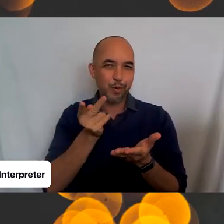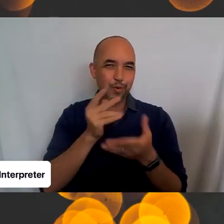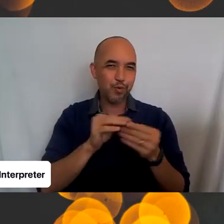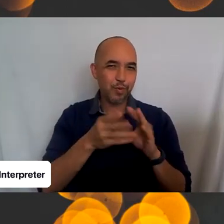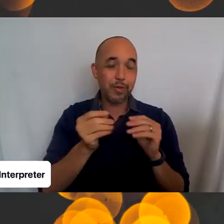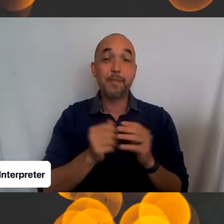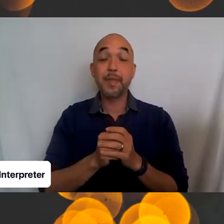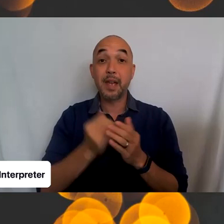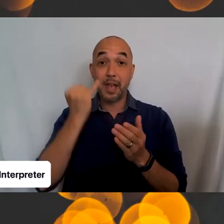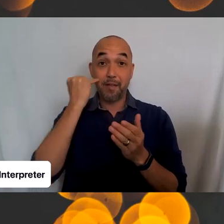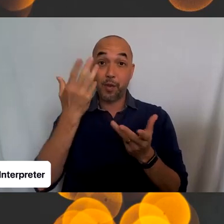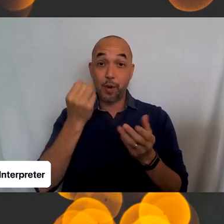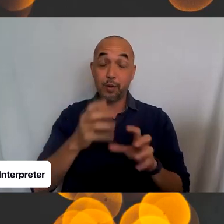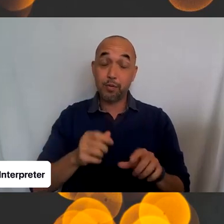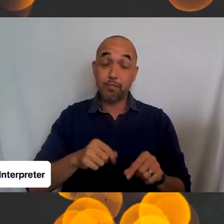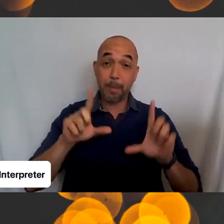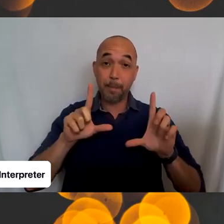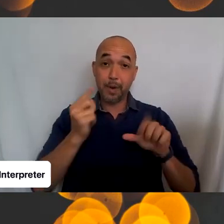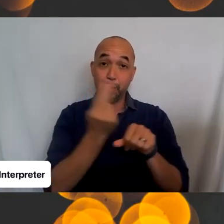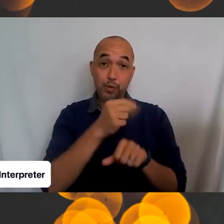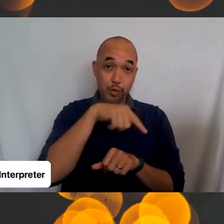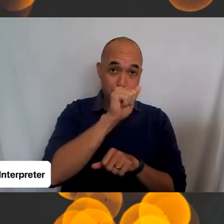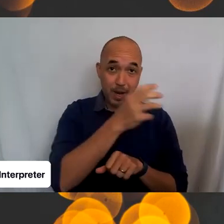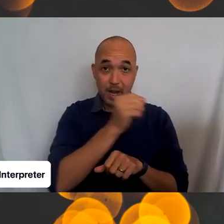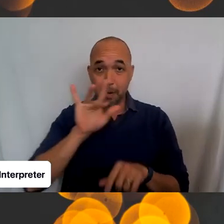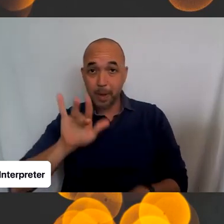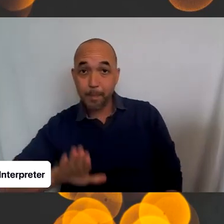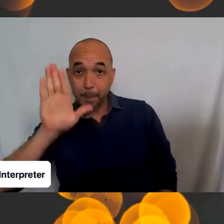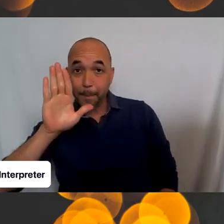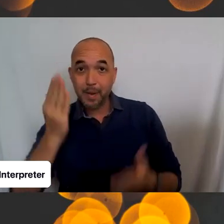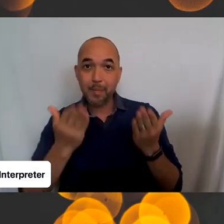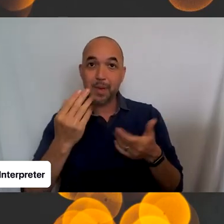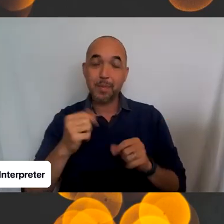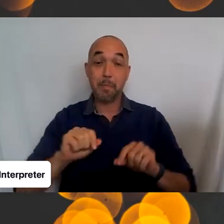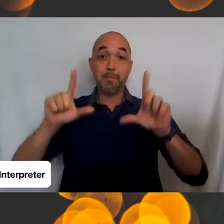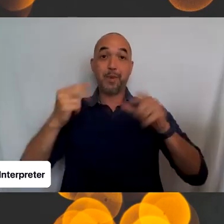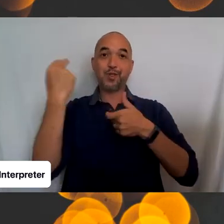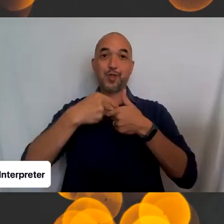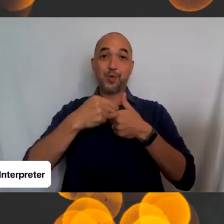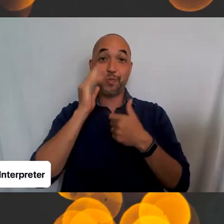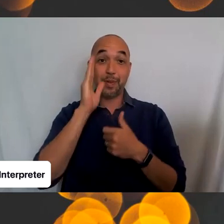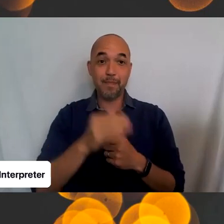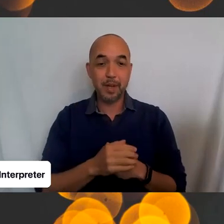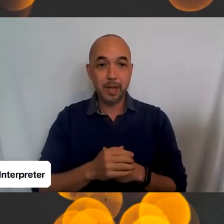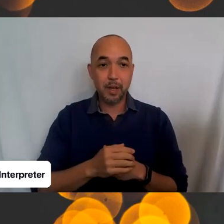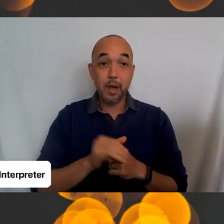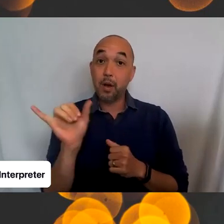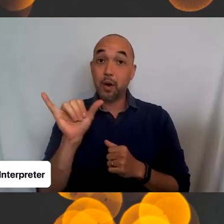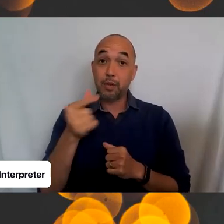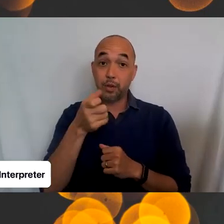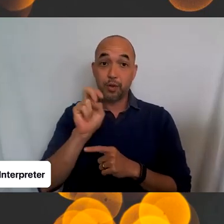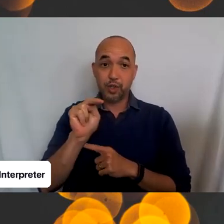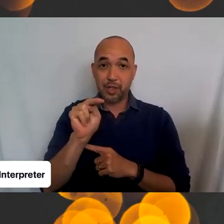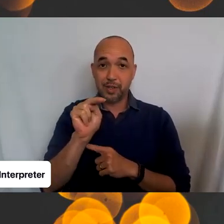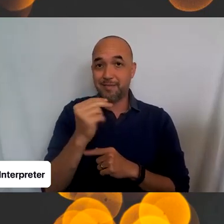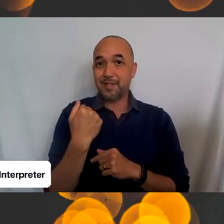sure you use that Q&A box and raise your hand, and maybe we can bring you in. Jen also just announced her November